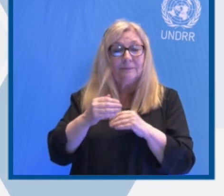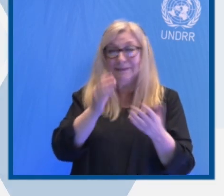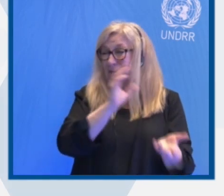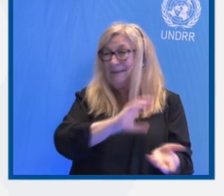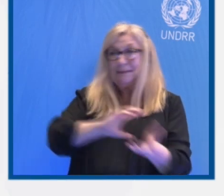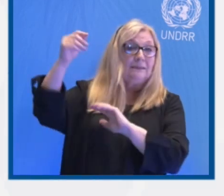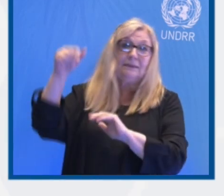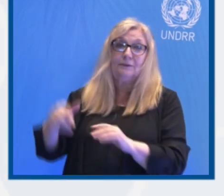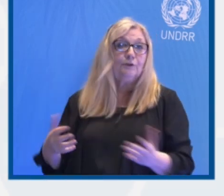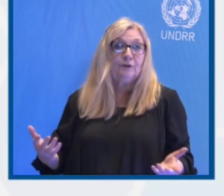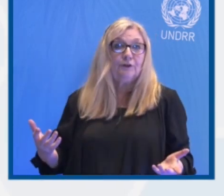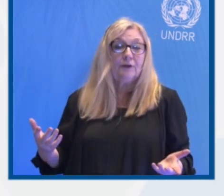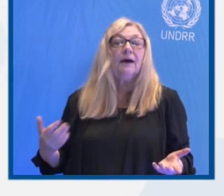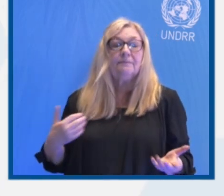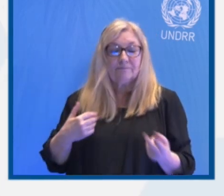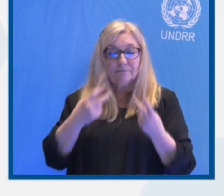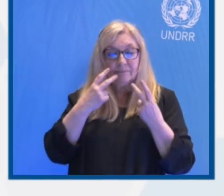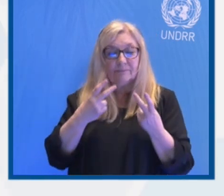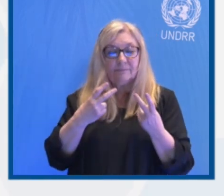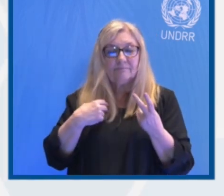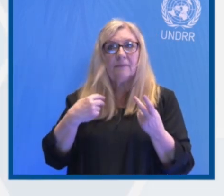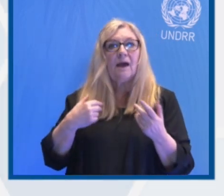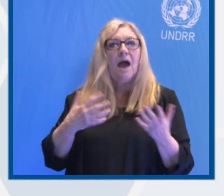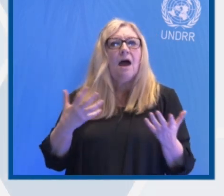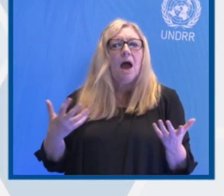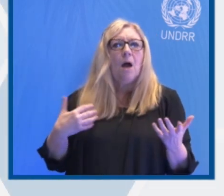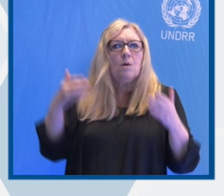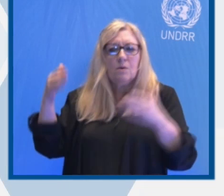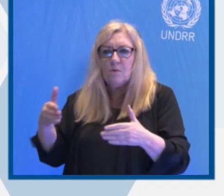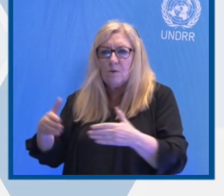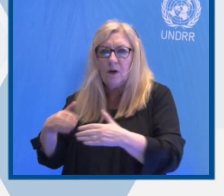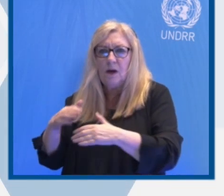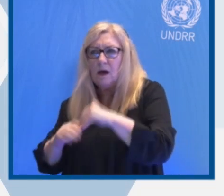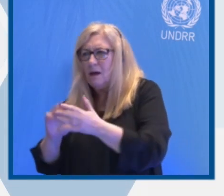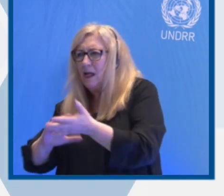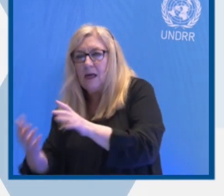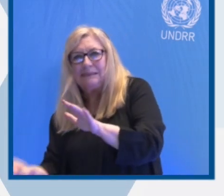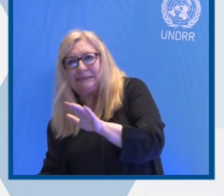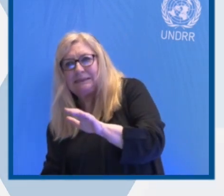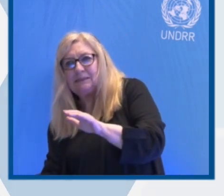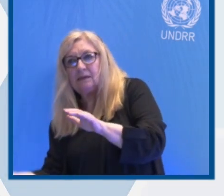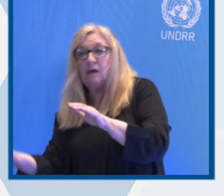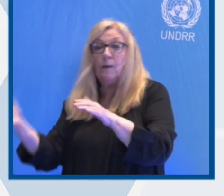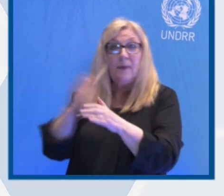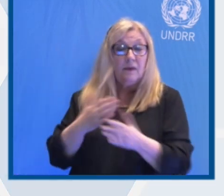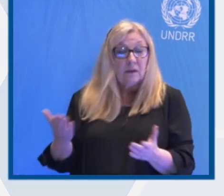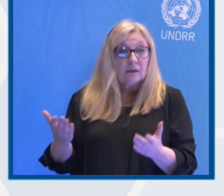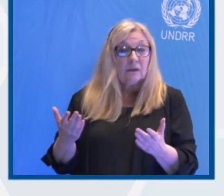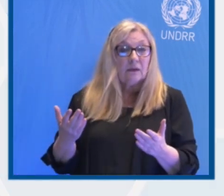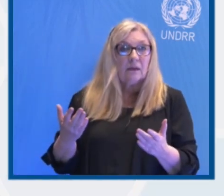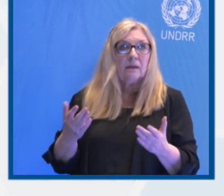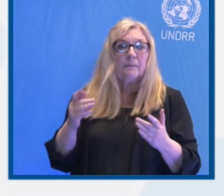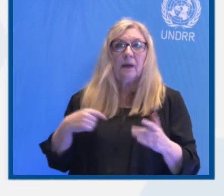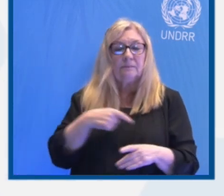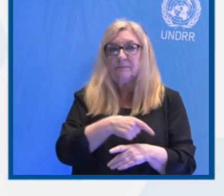would do what we had to do to recover as best we could, but we wouldn't put anything in place necessarily